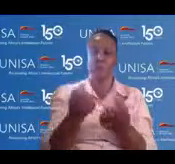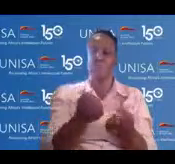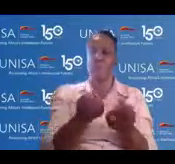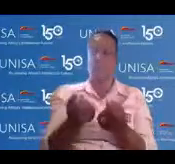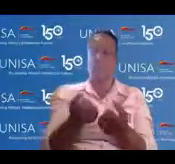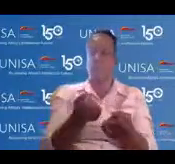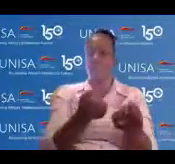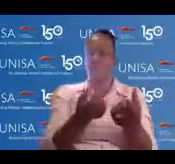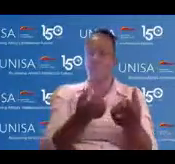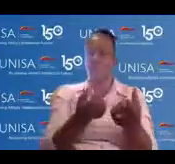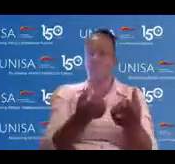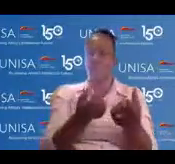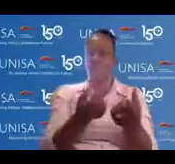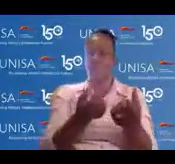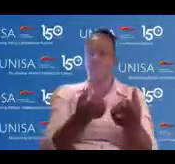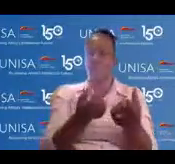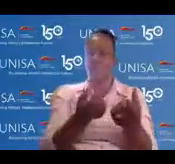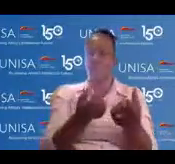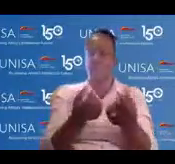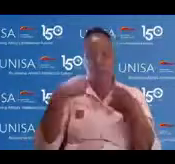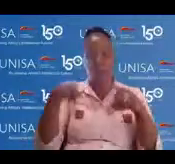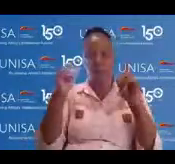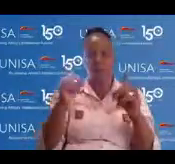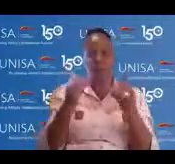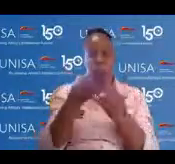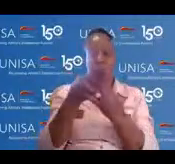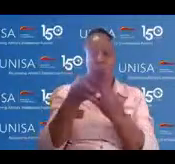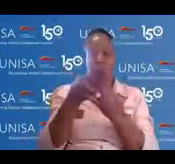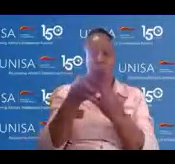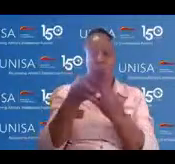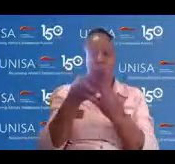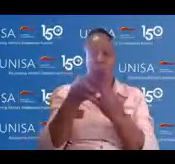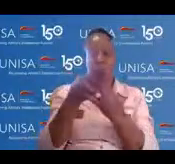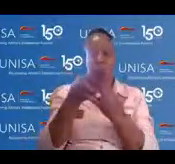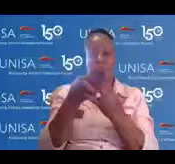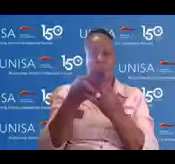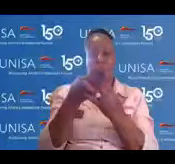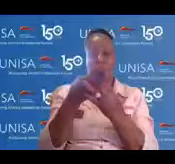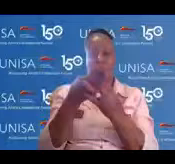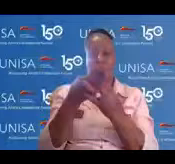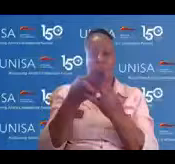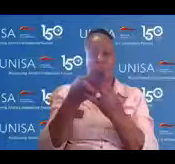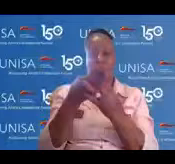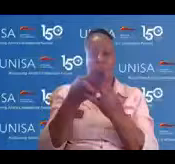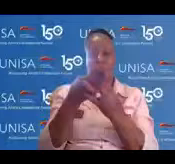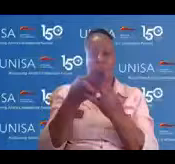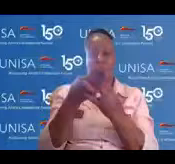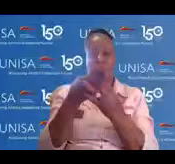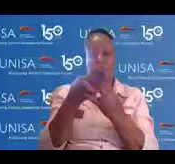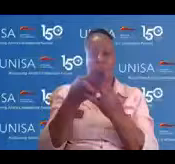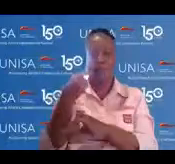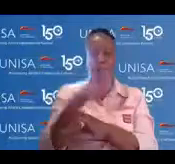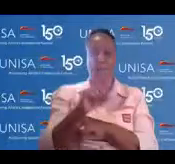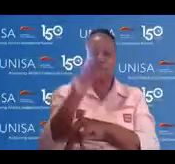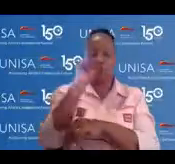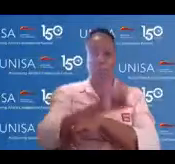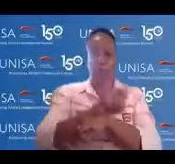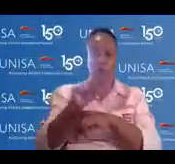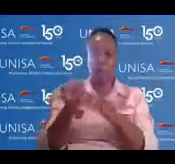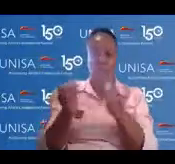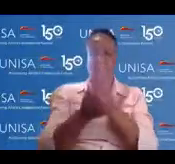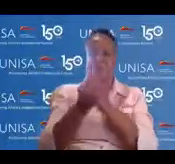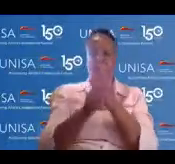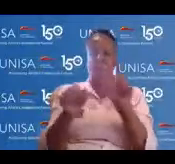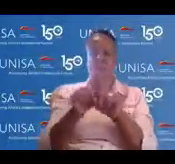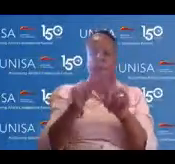you guys will have access to the program. It's also going to be on the Adov course site. So again, just like with myExams, you will find the